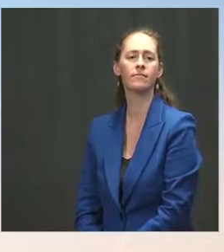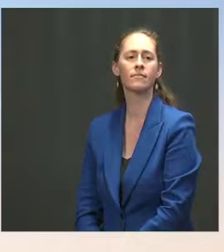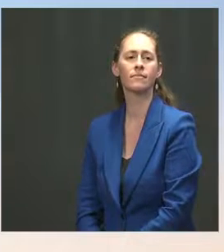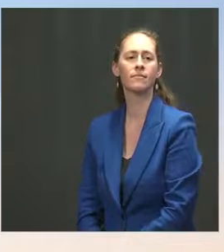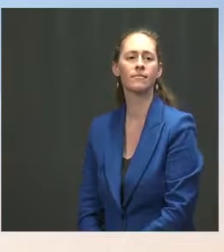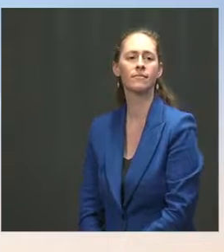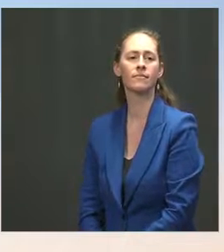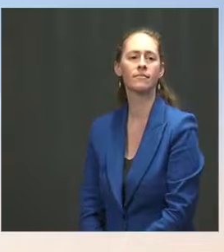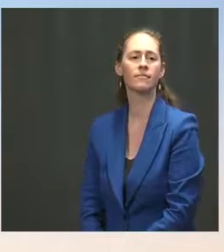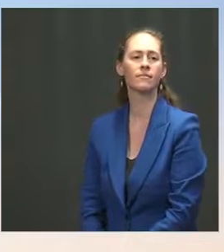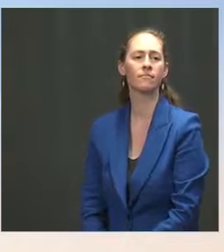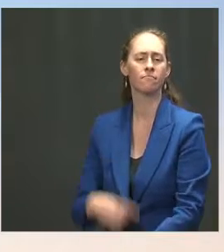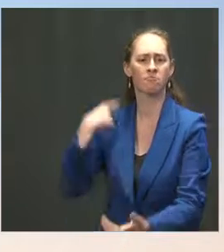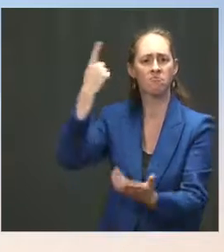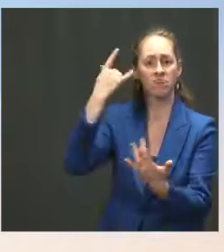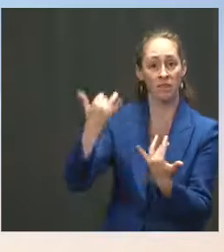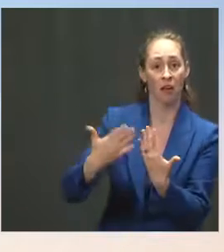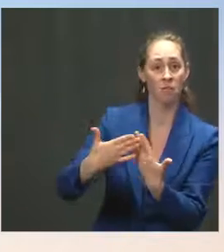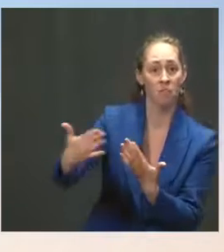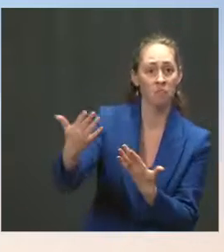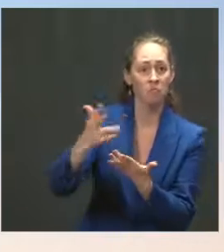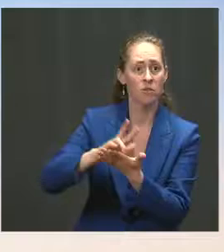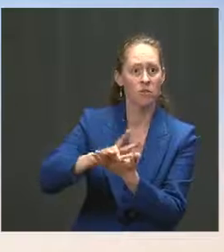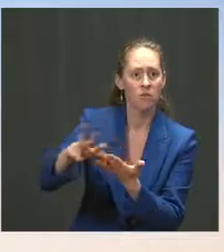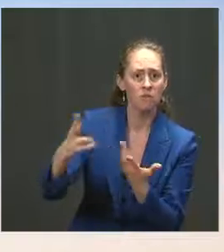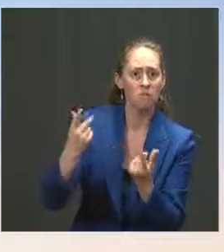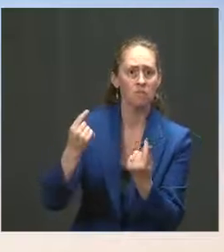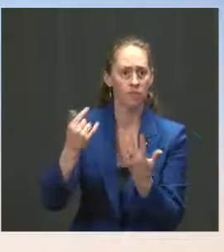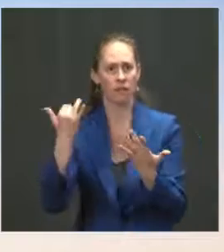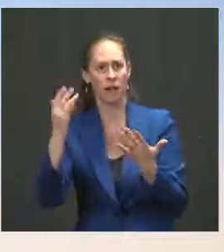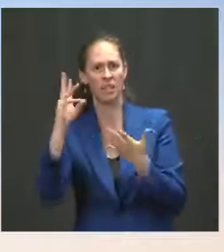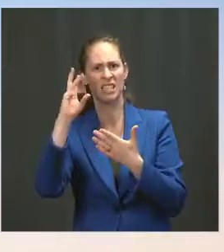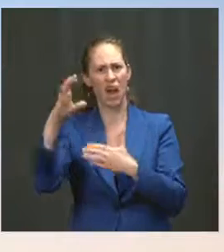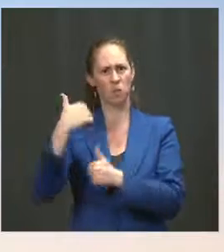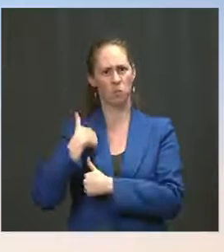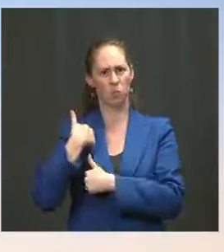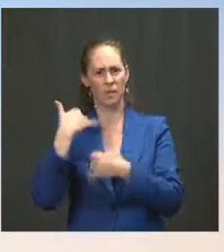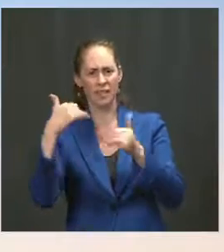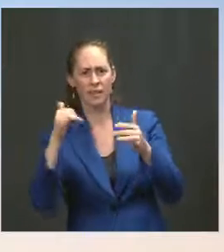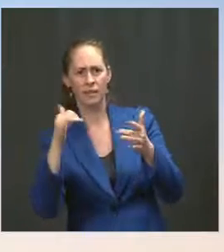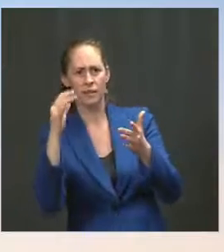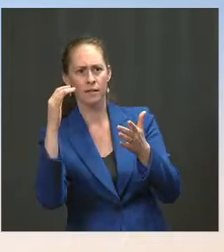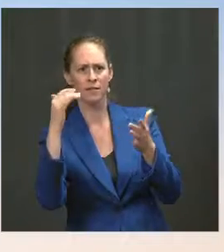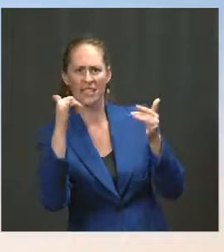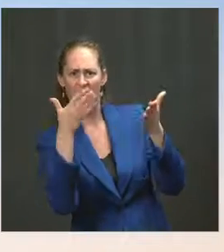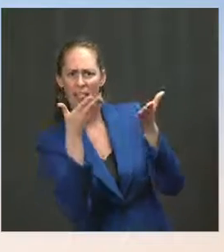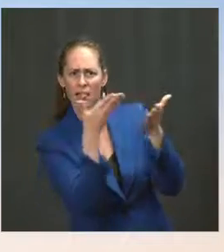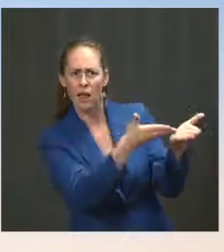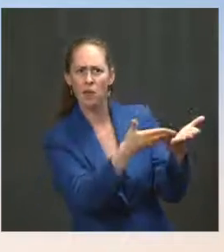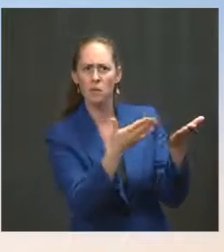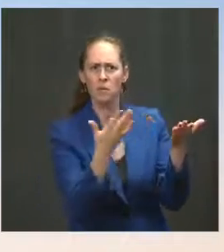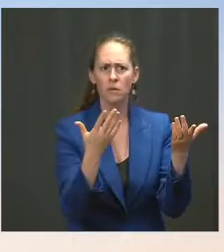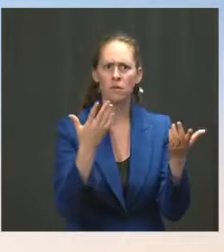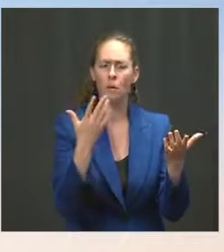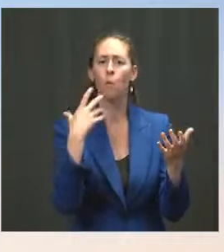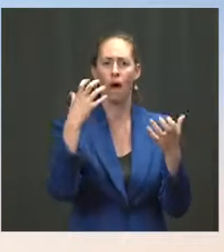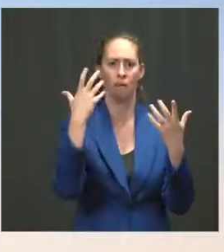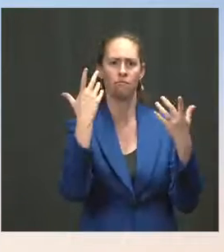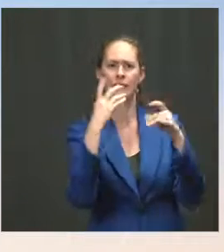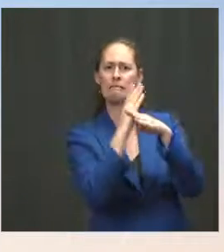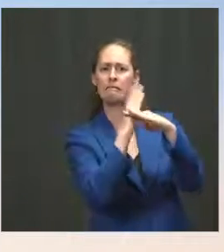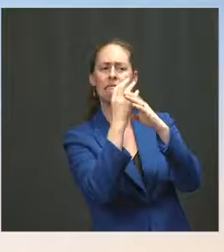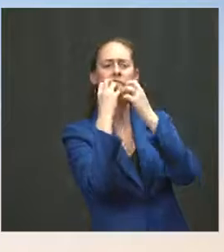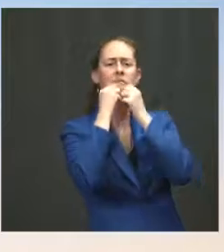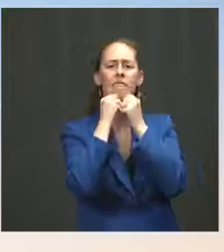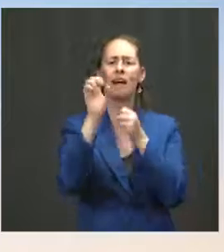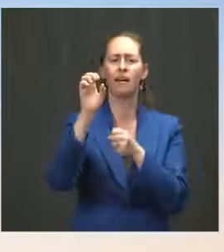when those 600 troops are still there, trying to protect the U.S. Embassy and the airport, and that air support is gone? Will that be